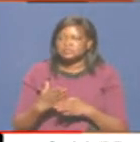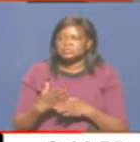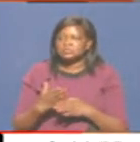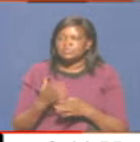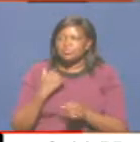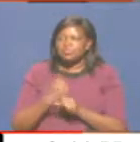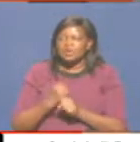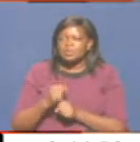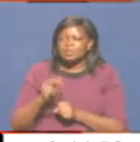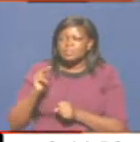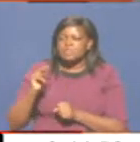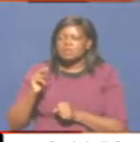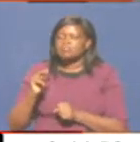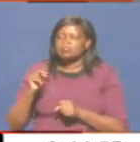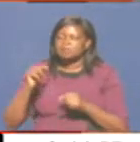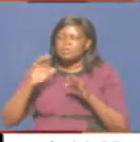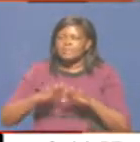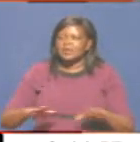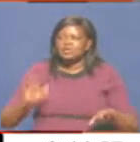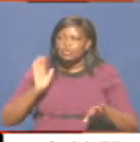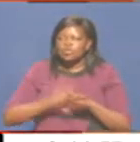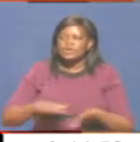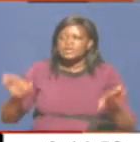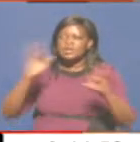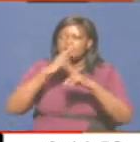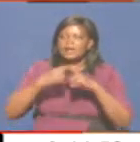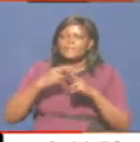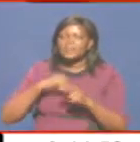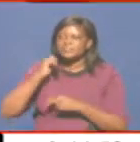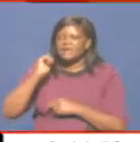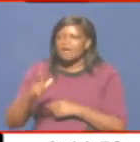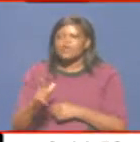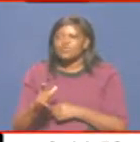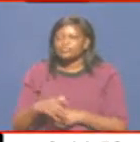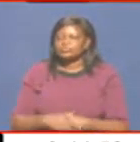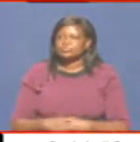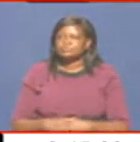NSE market. Have a good night. My name is Carol Jenga.